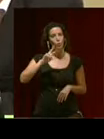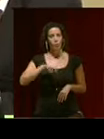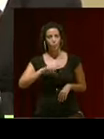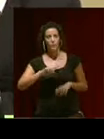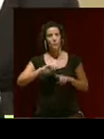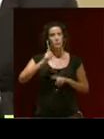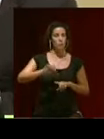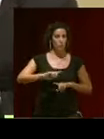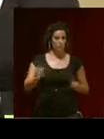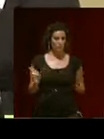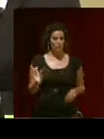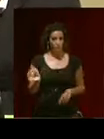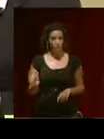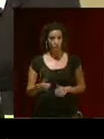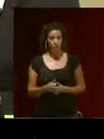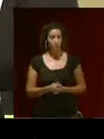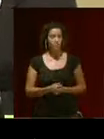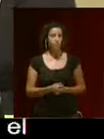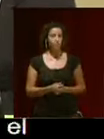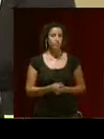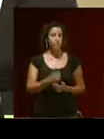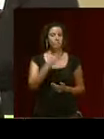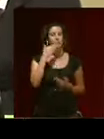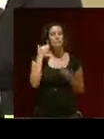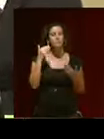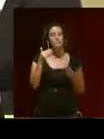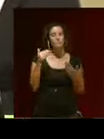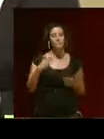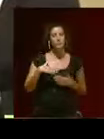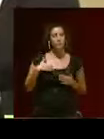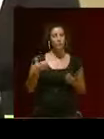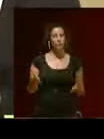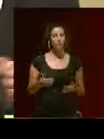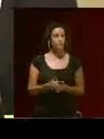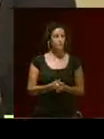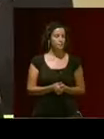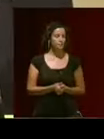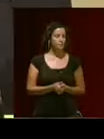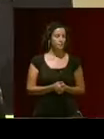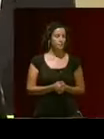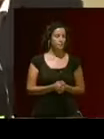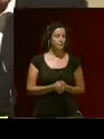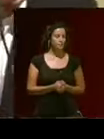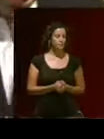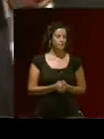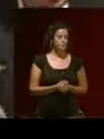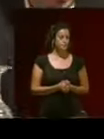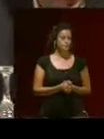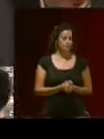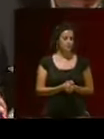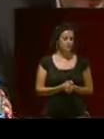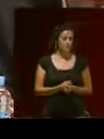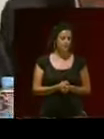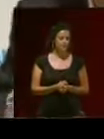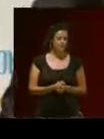Foundation. And this is not the only one, nor the first award that you've